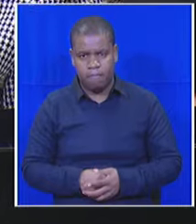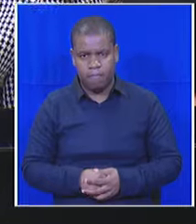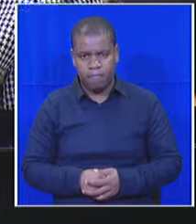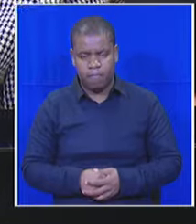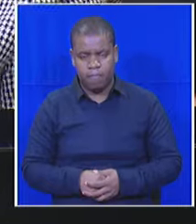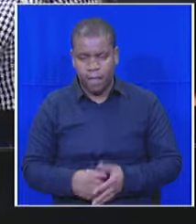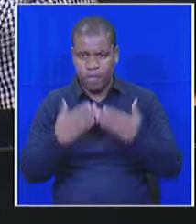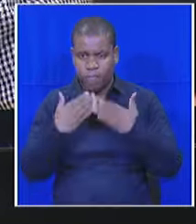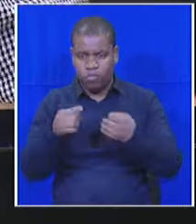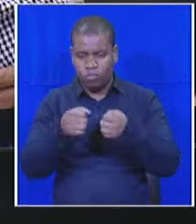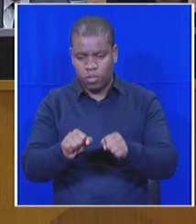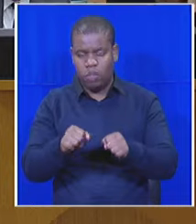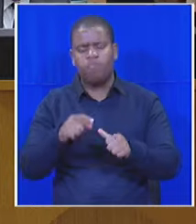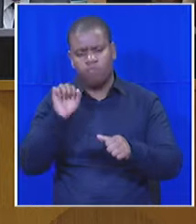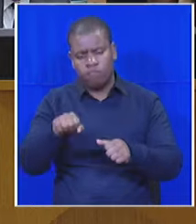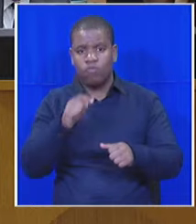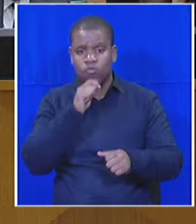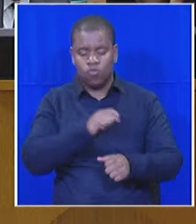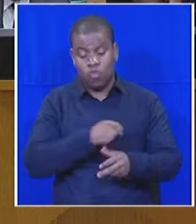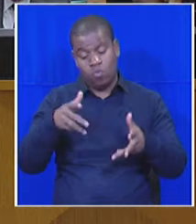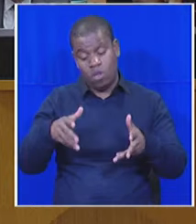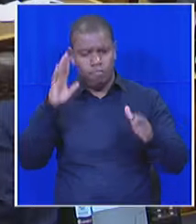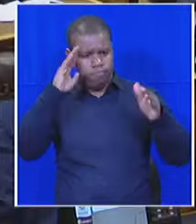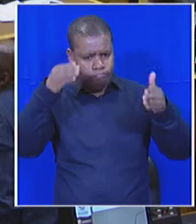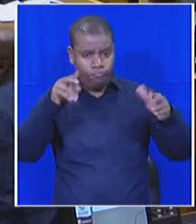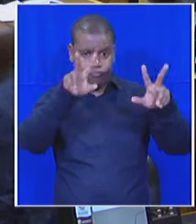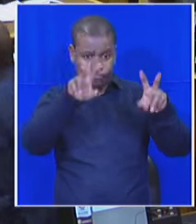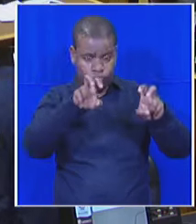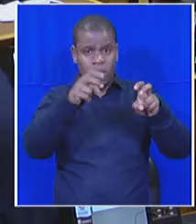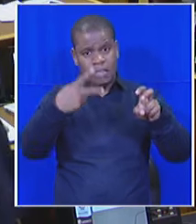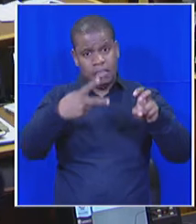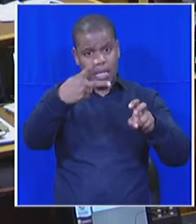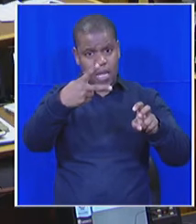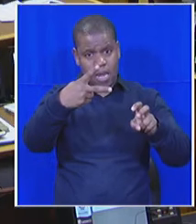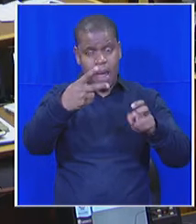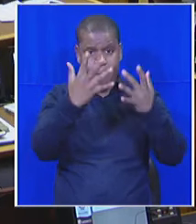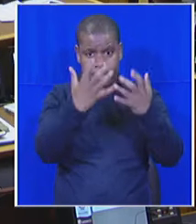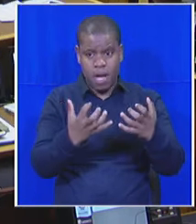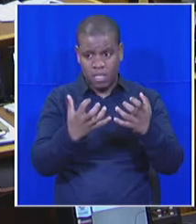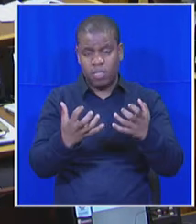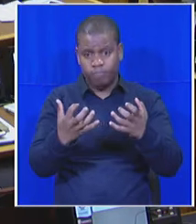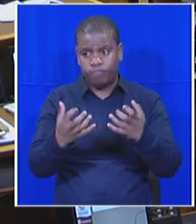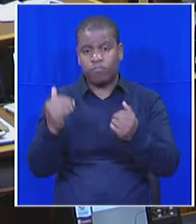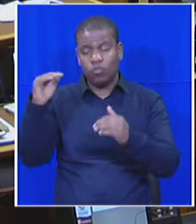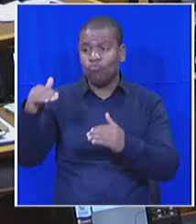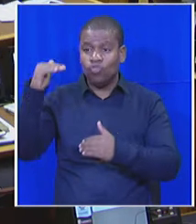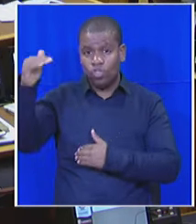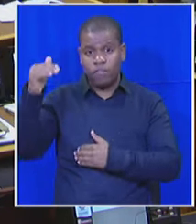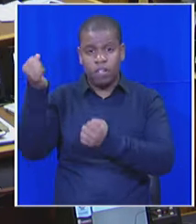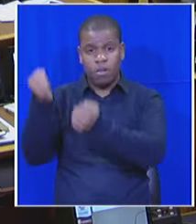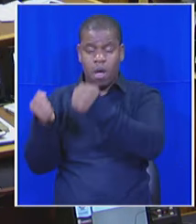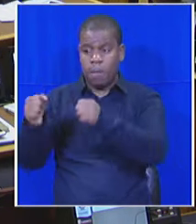Thank you, Chair. The fact that we are today dealing with this, the second budget of the Office of the Chief Justice as a separate